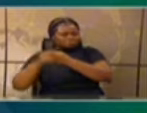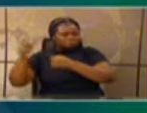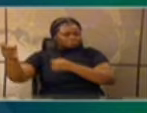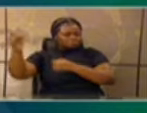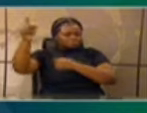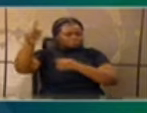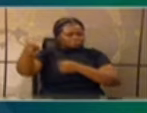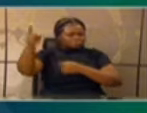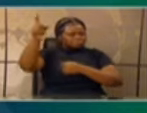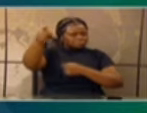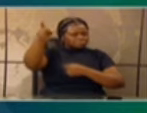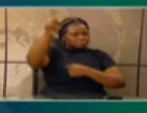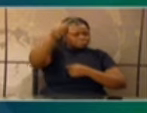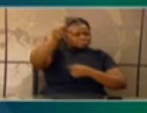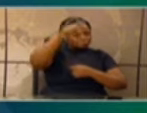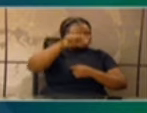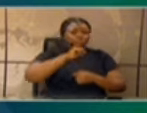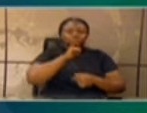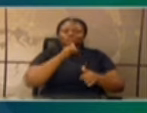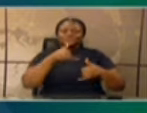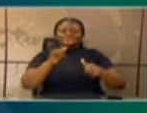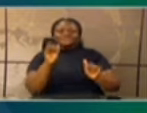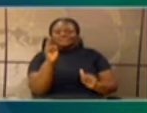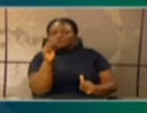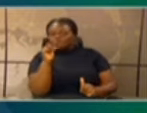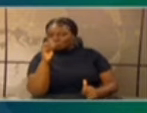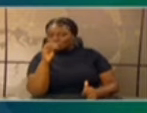1924, it was not a motorway.